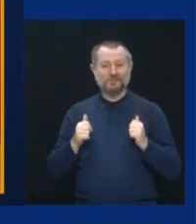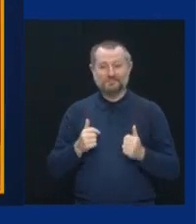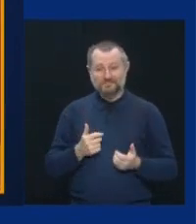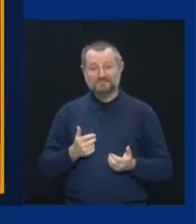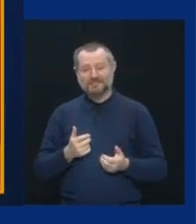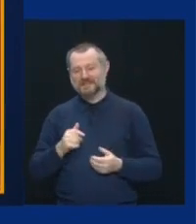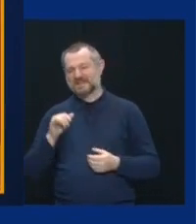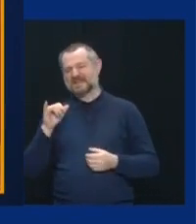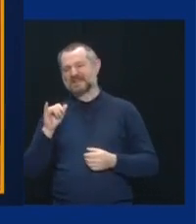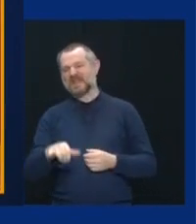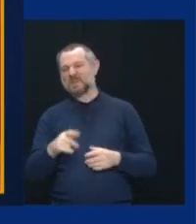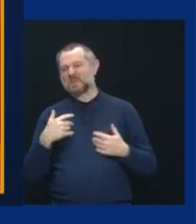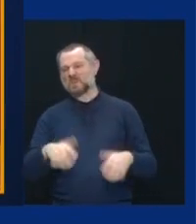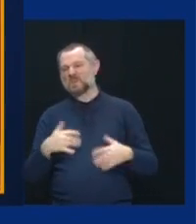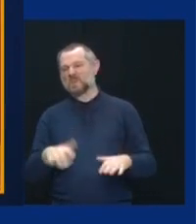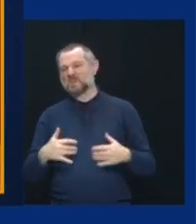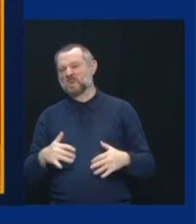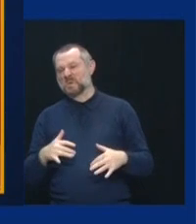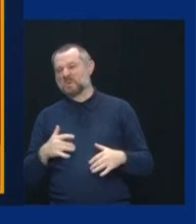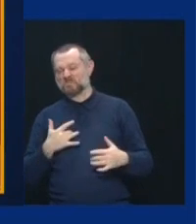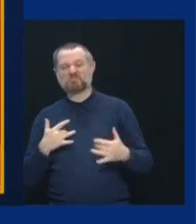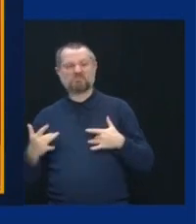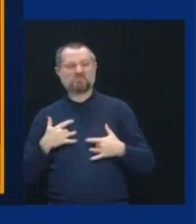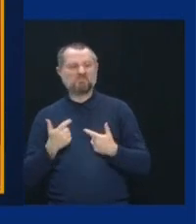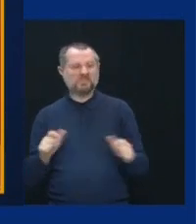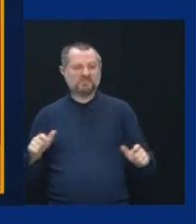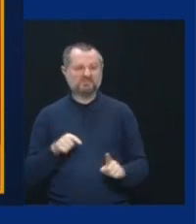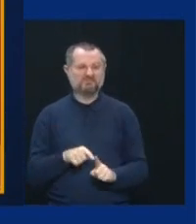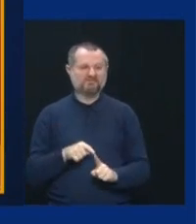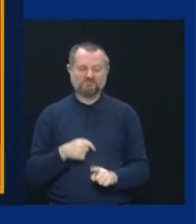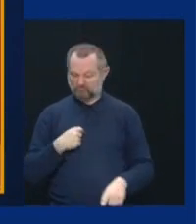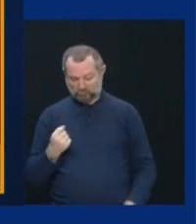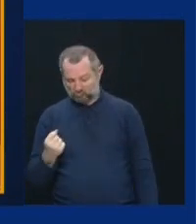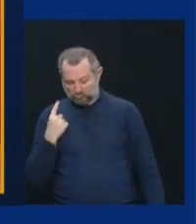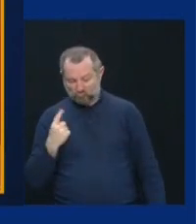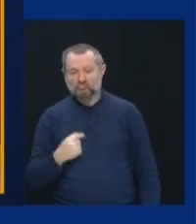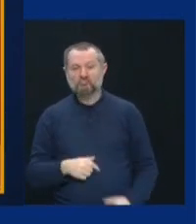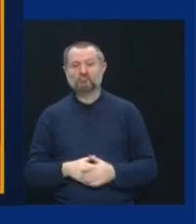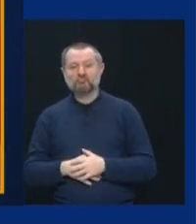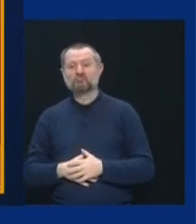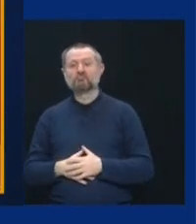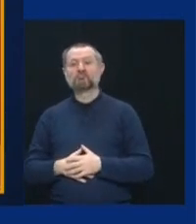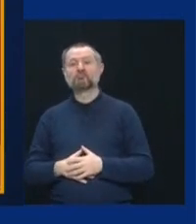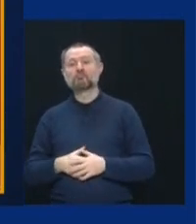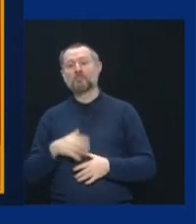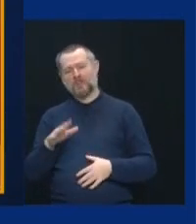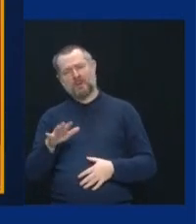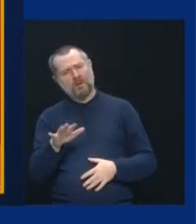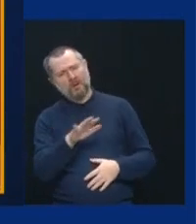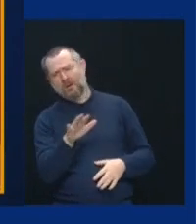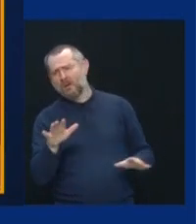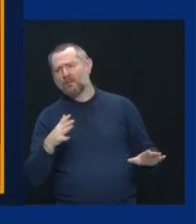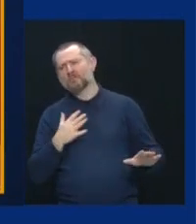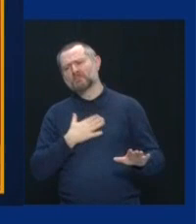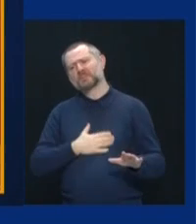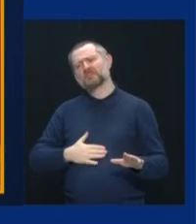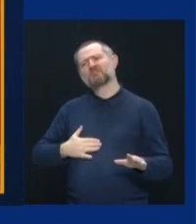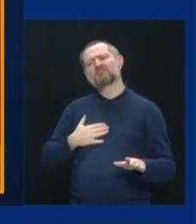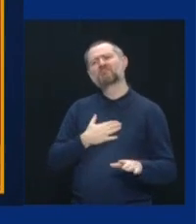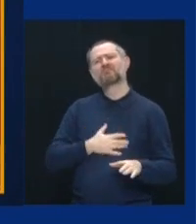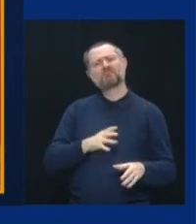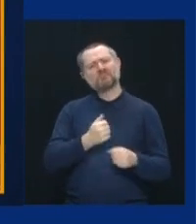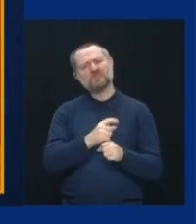is a major concern in many areas. Just please make sure you relay